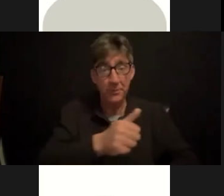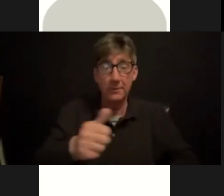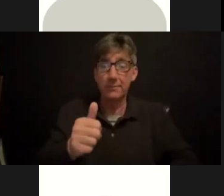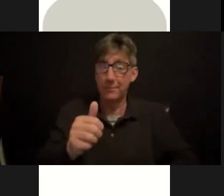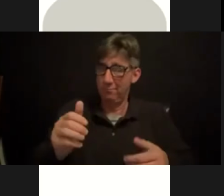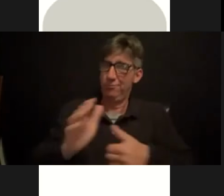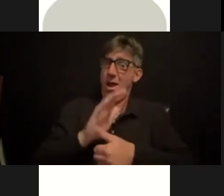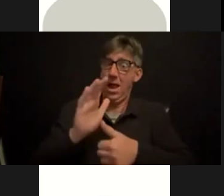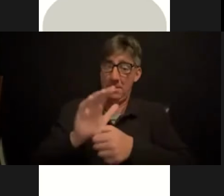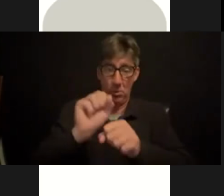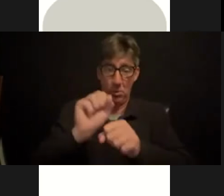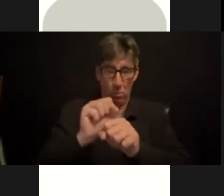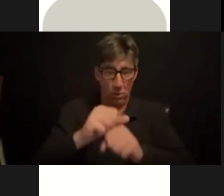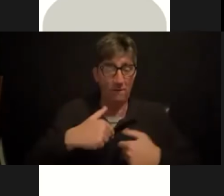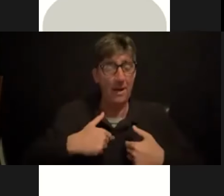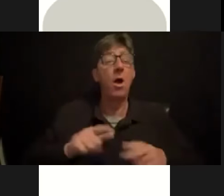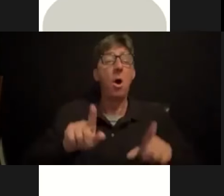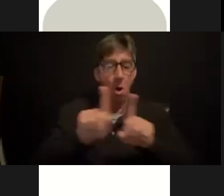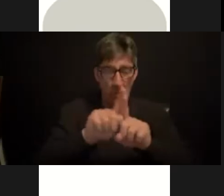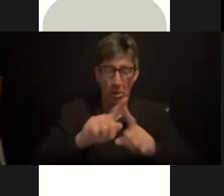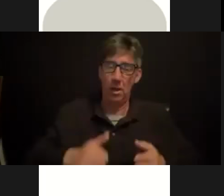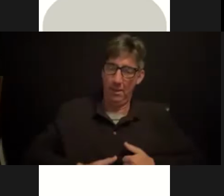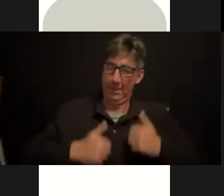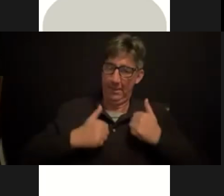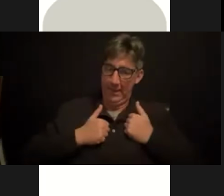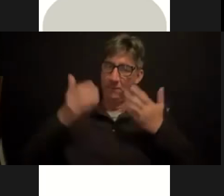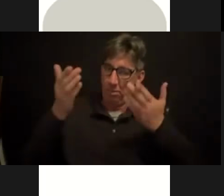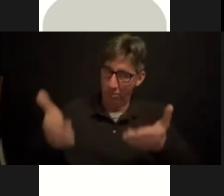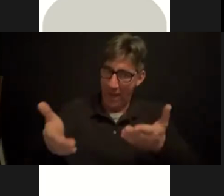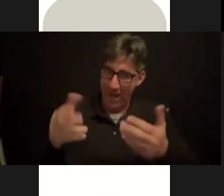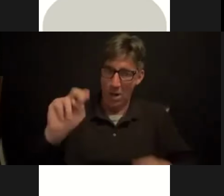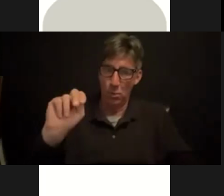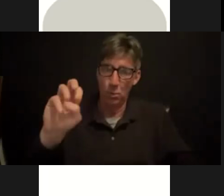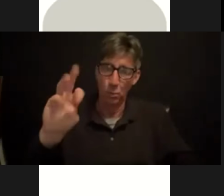mine. I'm also a resident of Newton, a longtime resident of Newton.